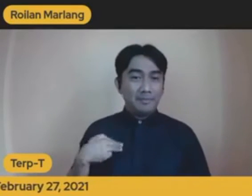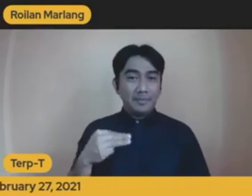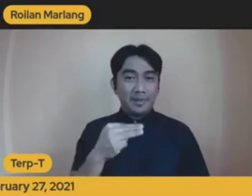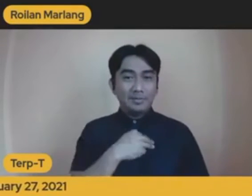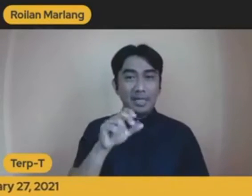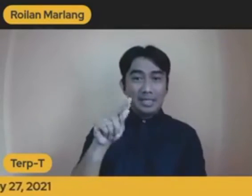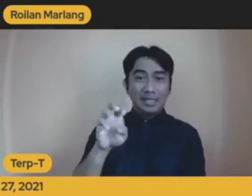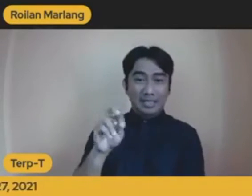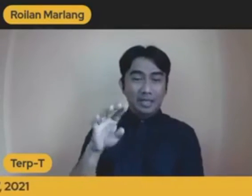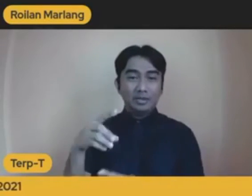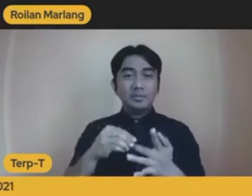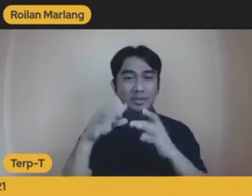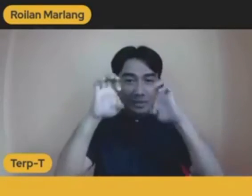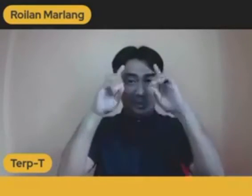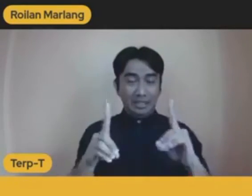Ateneo Speed.